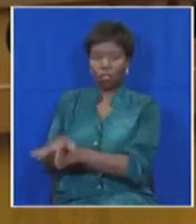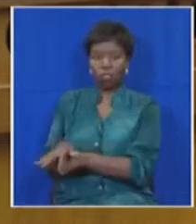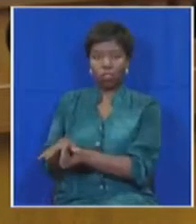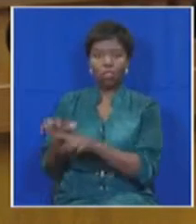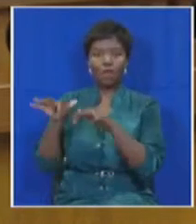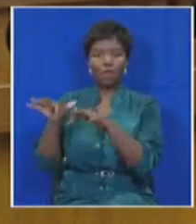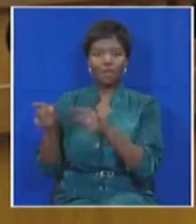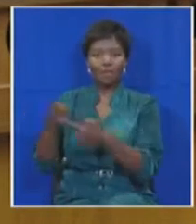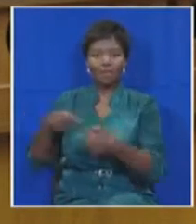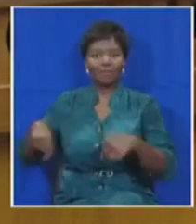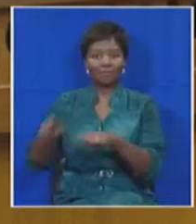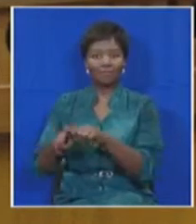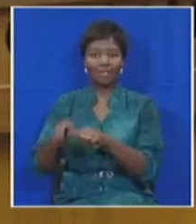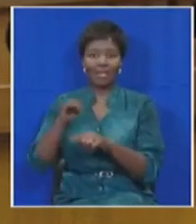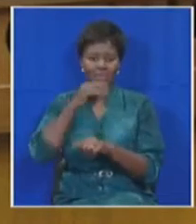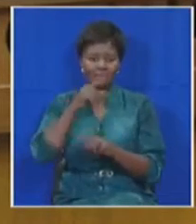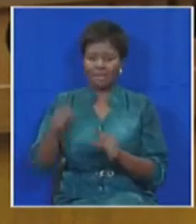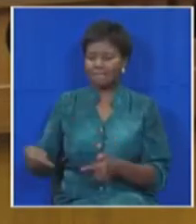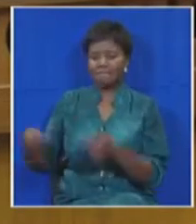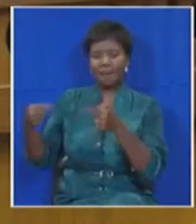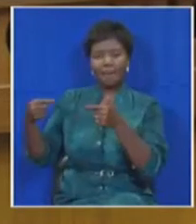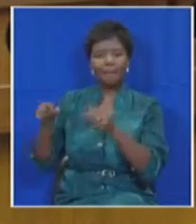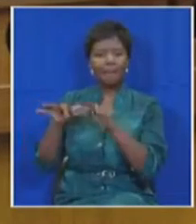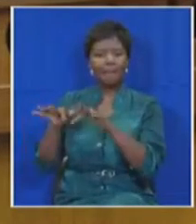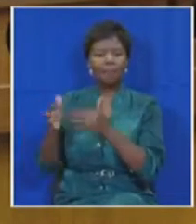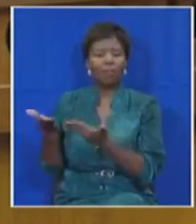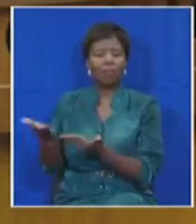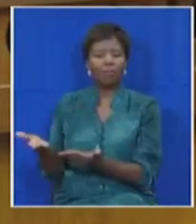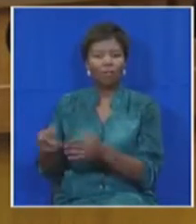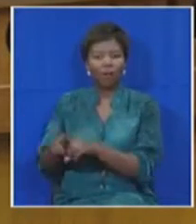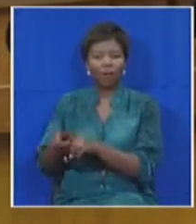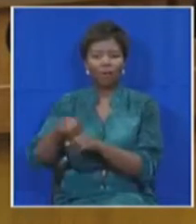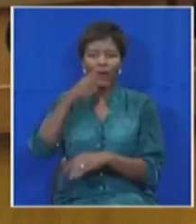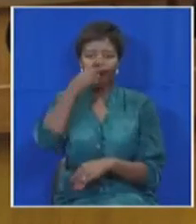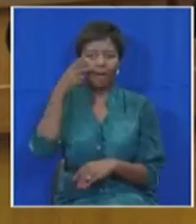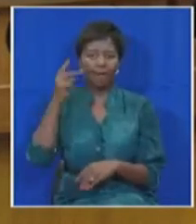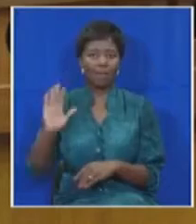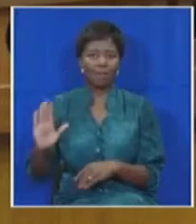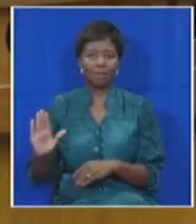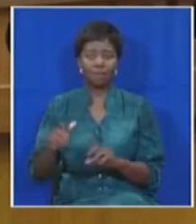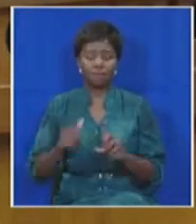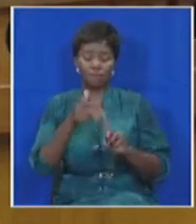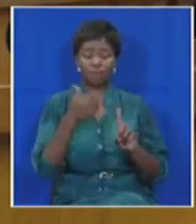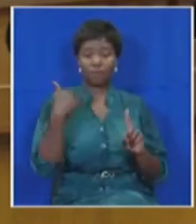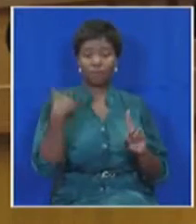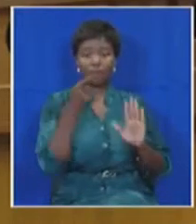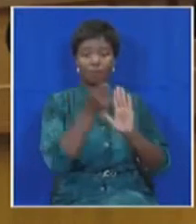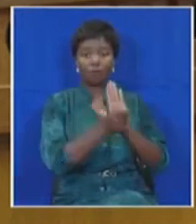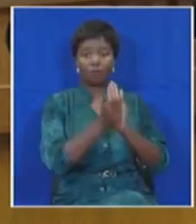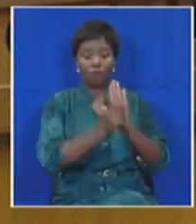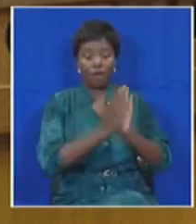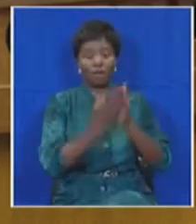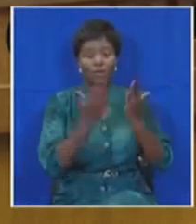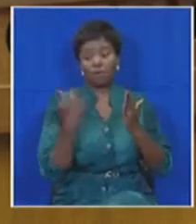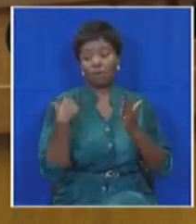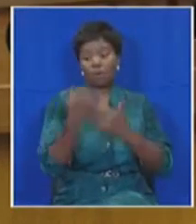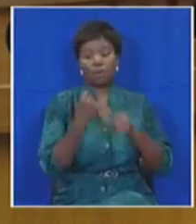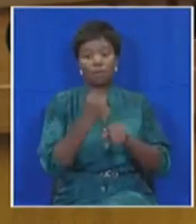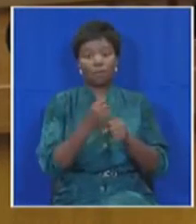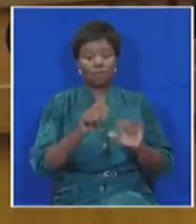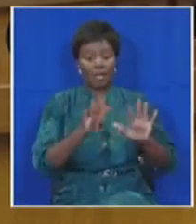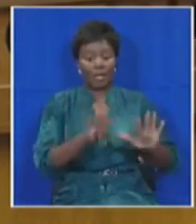true enemy of the people. In his novel, 1984, George